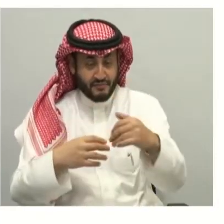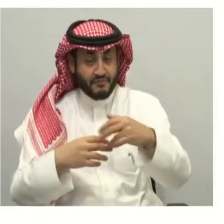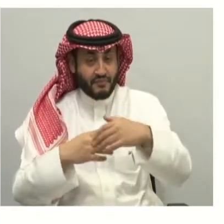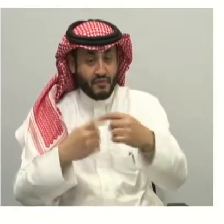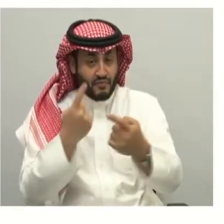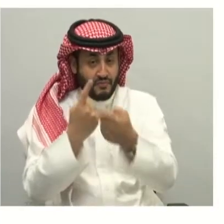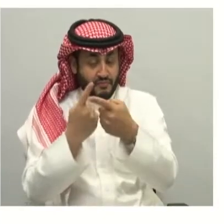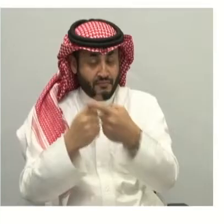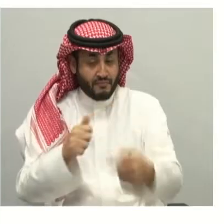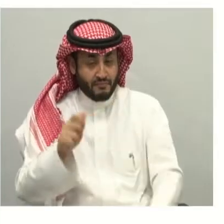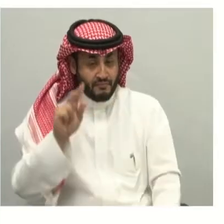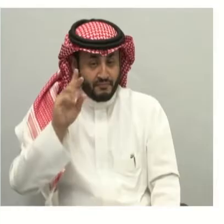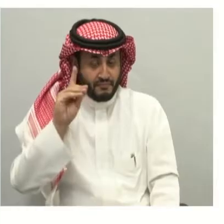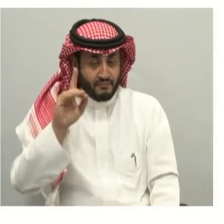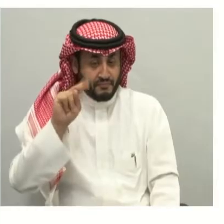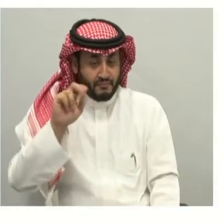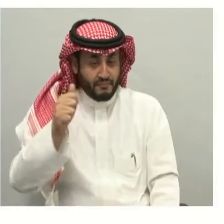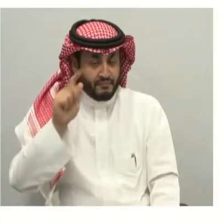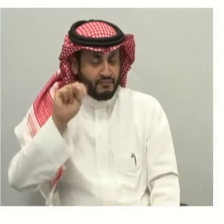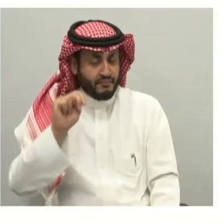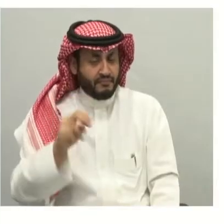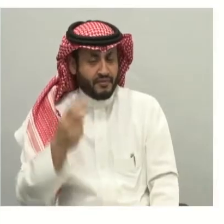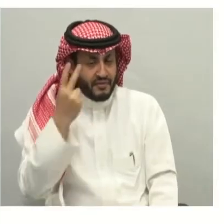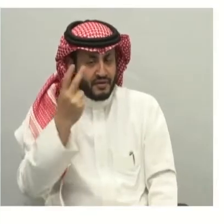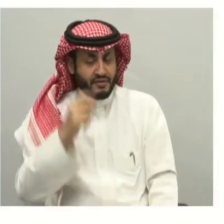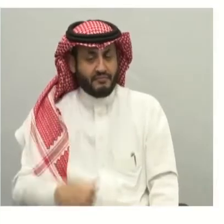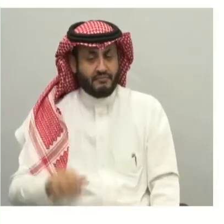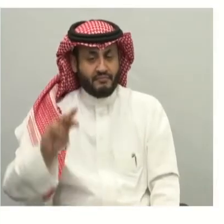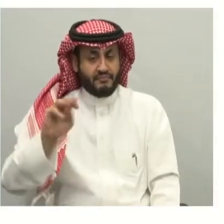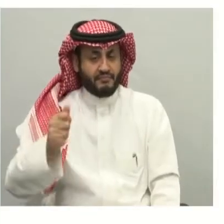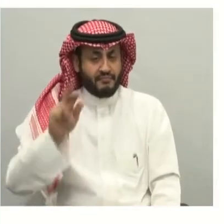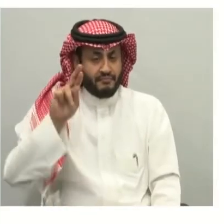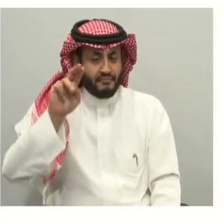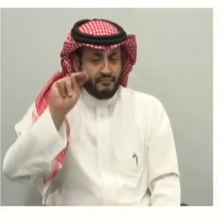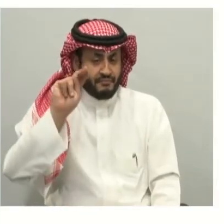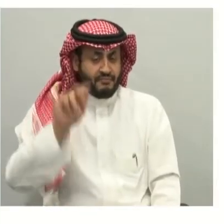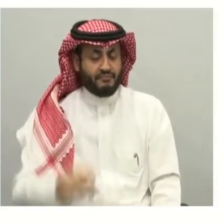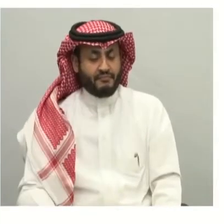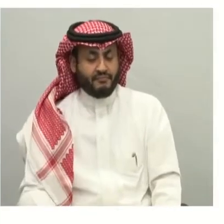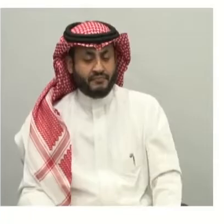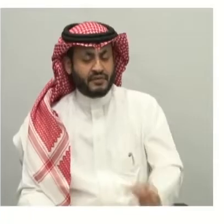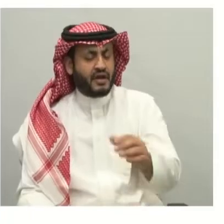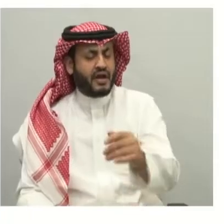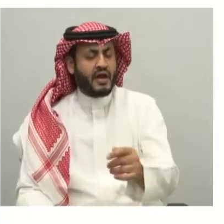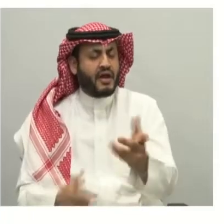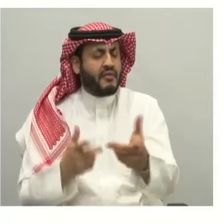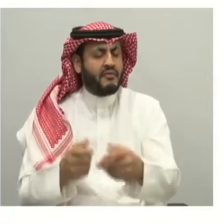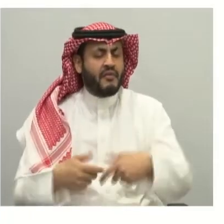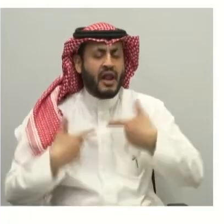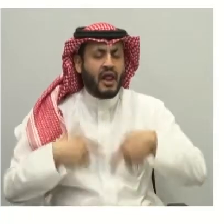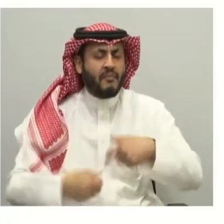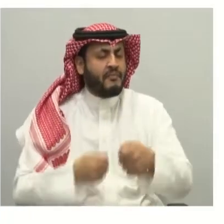the second is Mark. We're going to talk about what are they going to buy, what type or what kind of